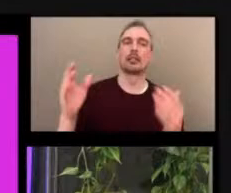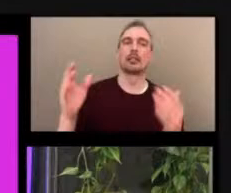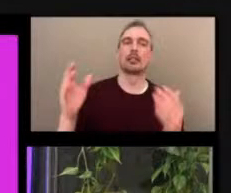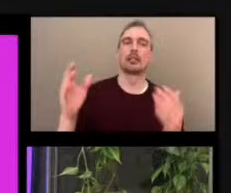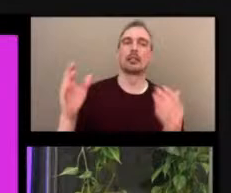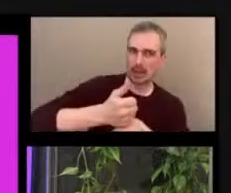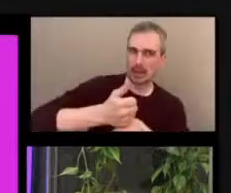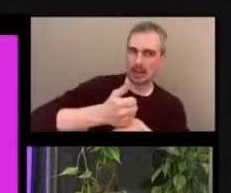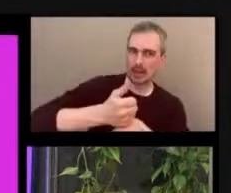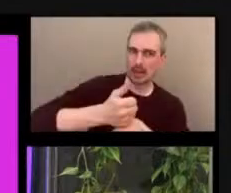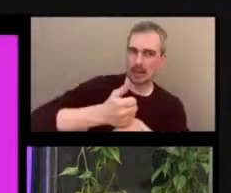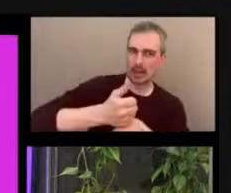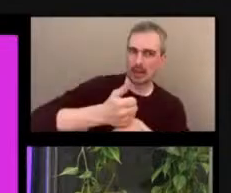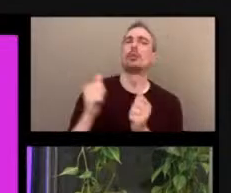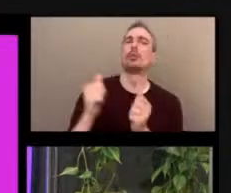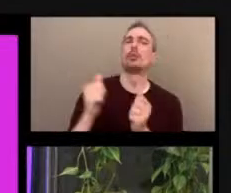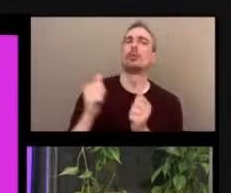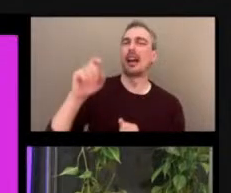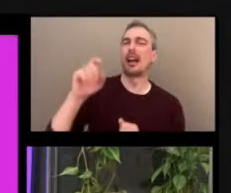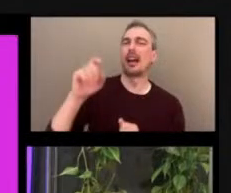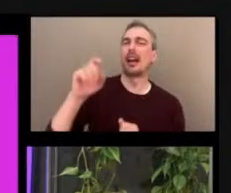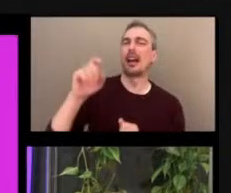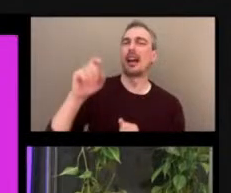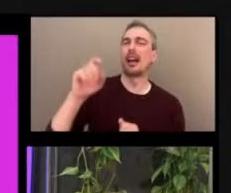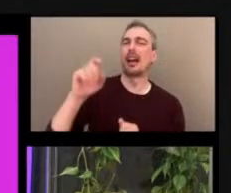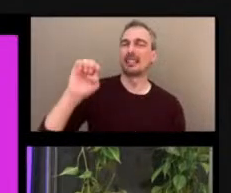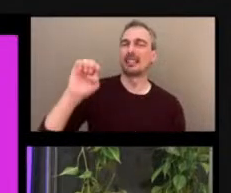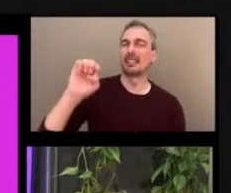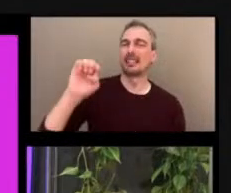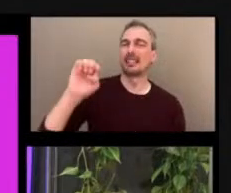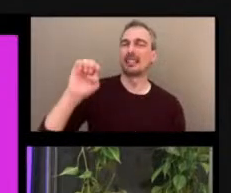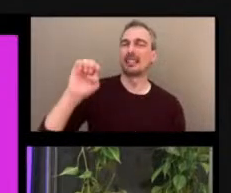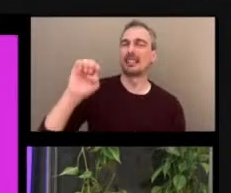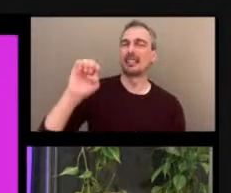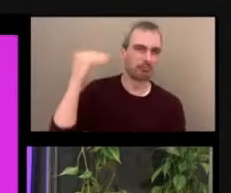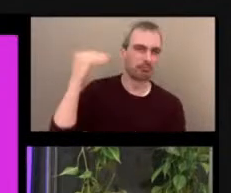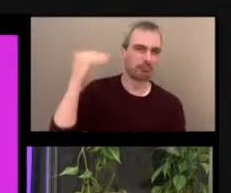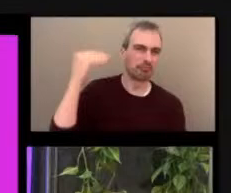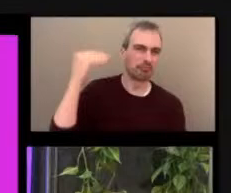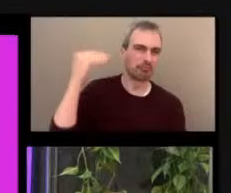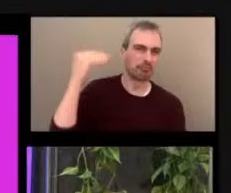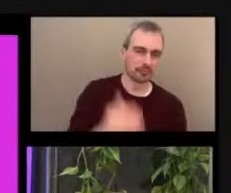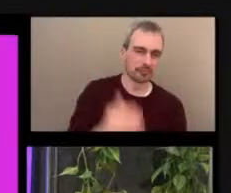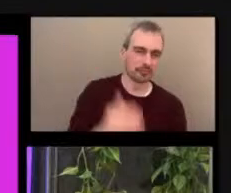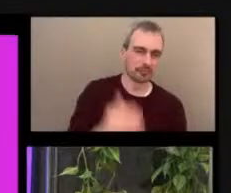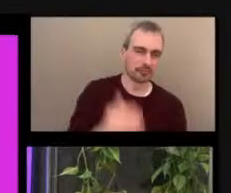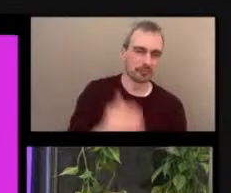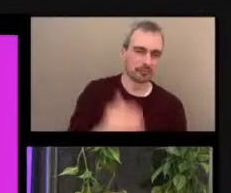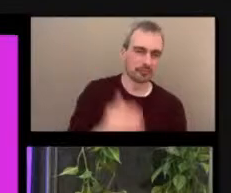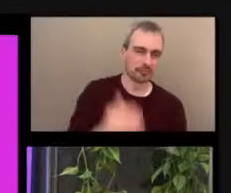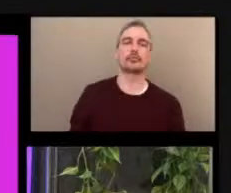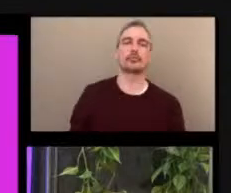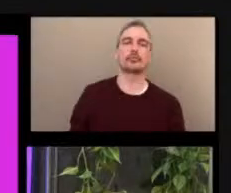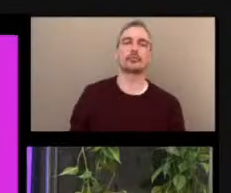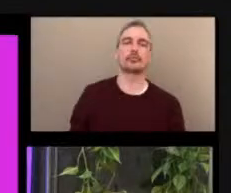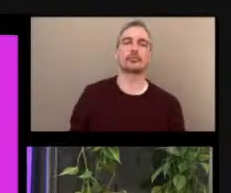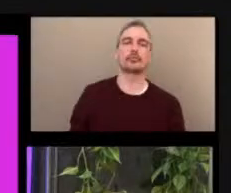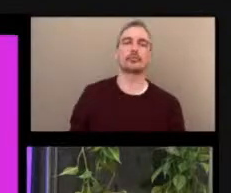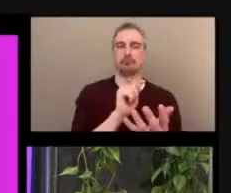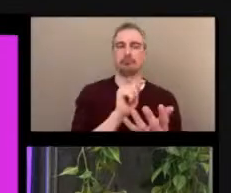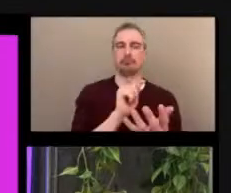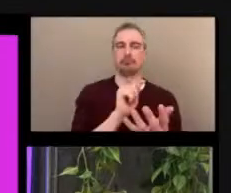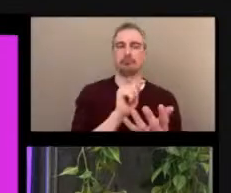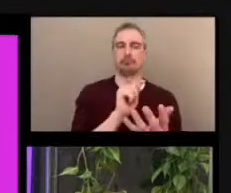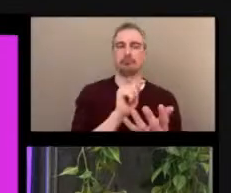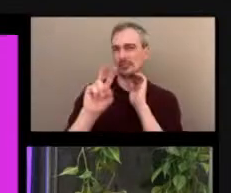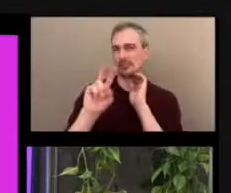similar tool. And additionally, there are starting to emerge automated tools that extend what we can expect of the machines. So